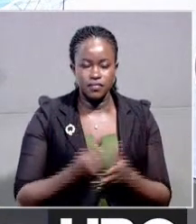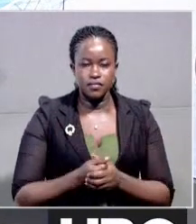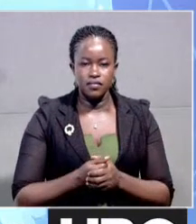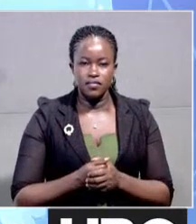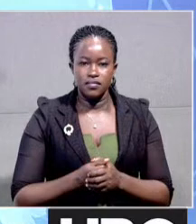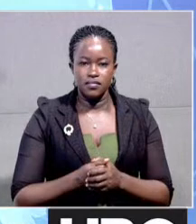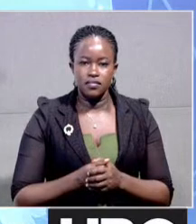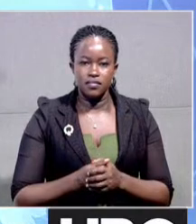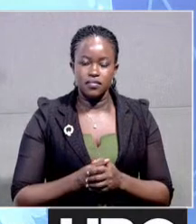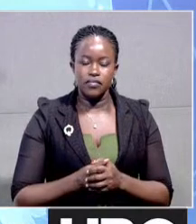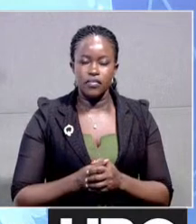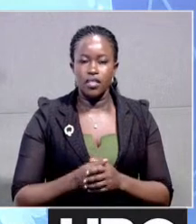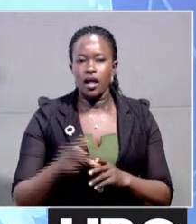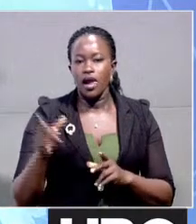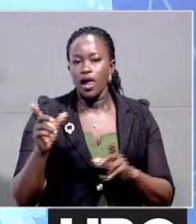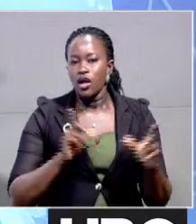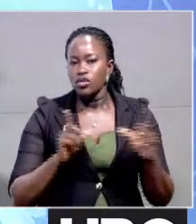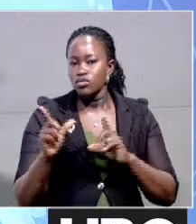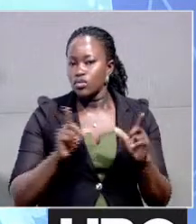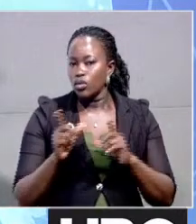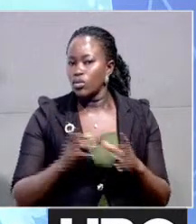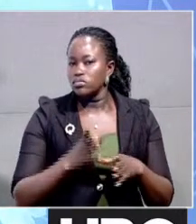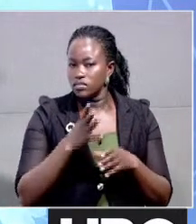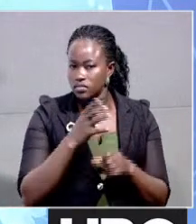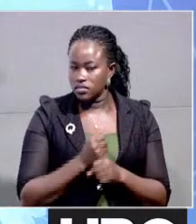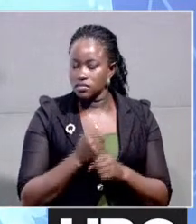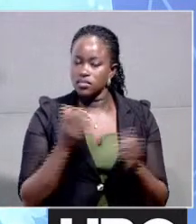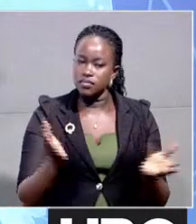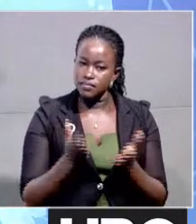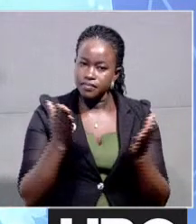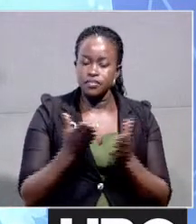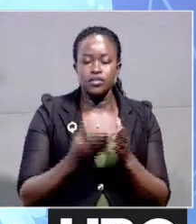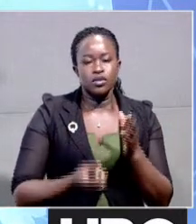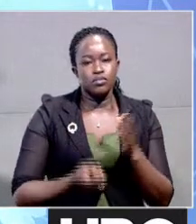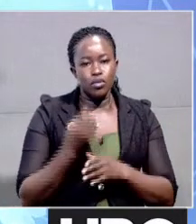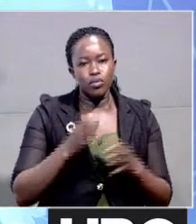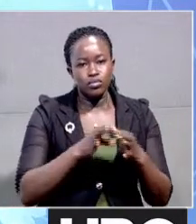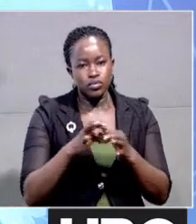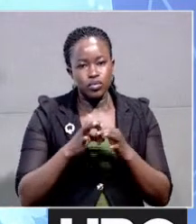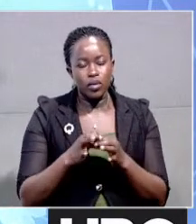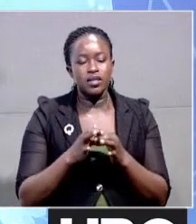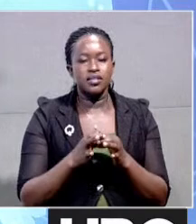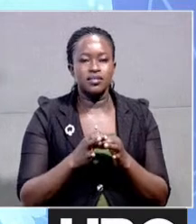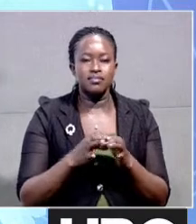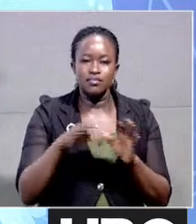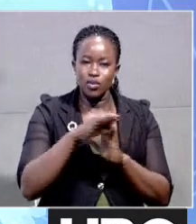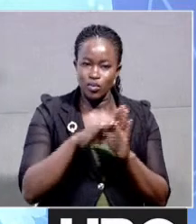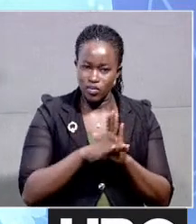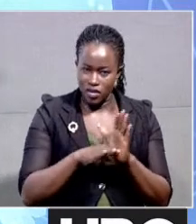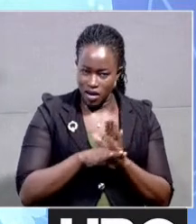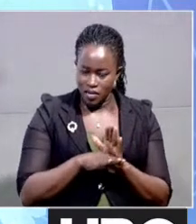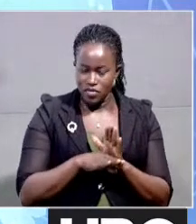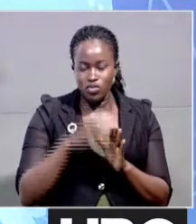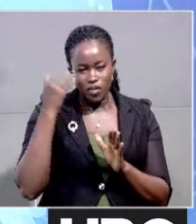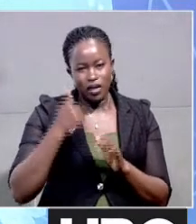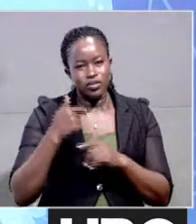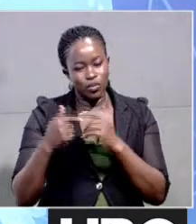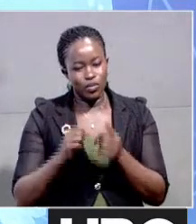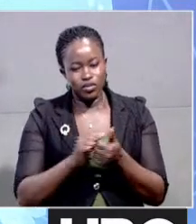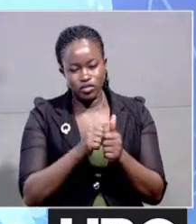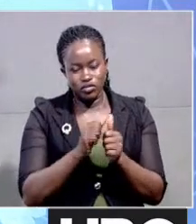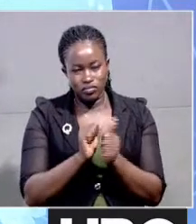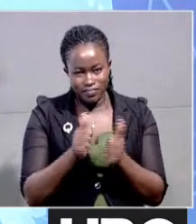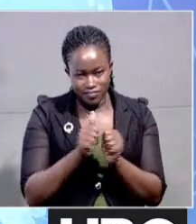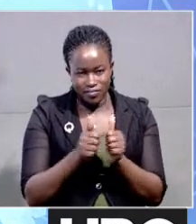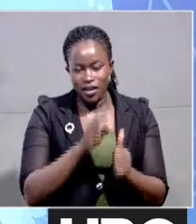business. Local firms are encouraged to form joint ventures and get their strategies right in order to be competitive in the